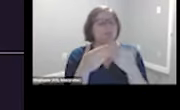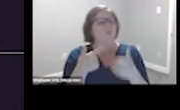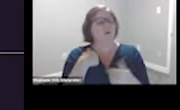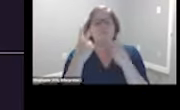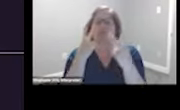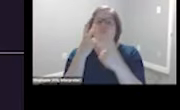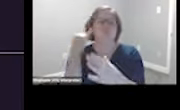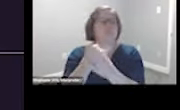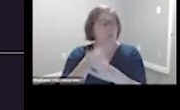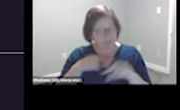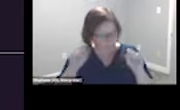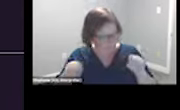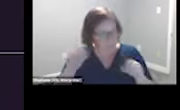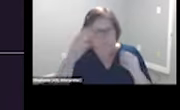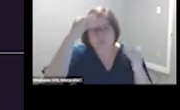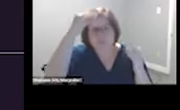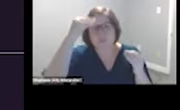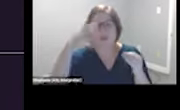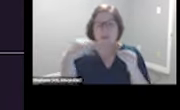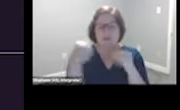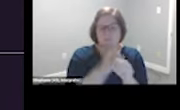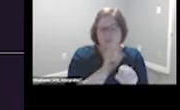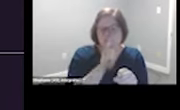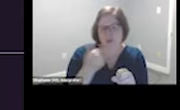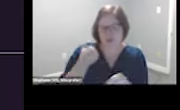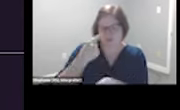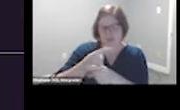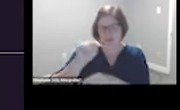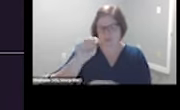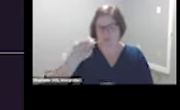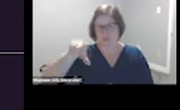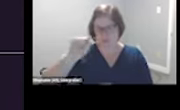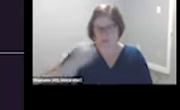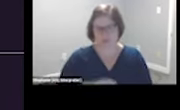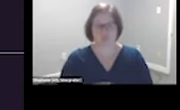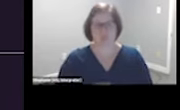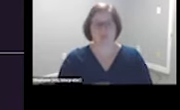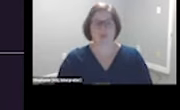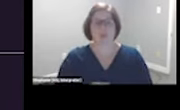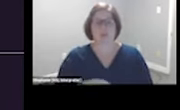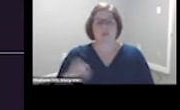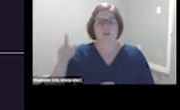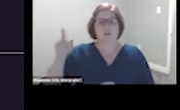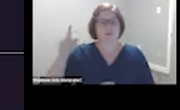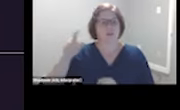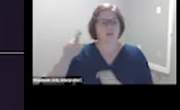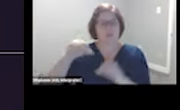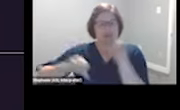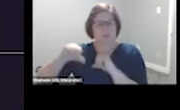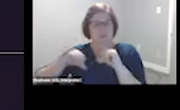wanted to, and if they had the tools that they needed. So with funding from the Science and Technology Facilities